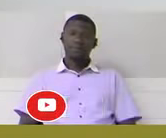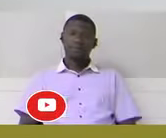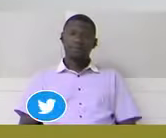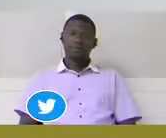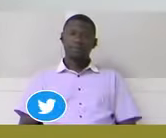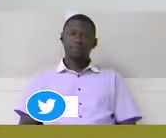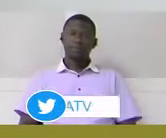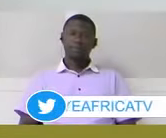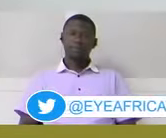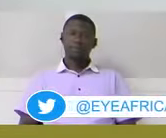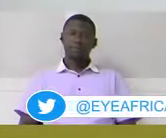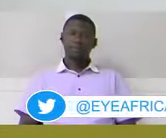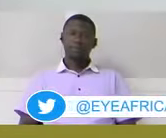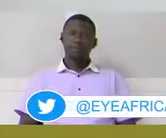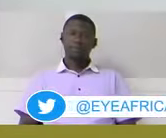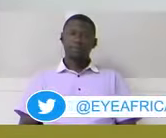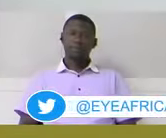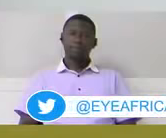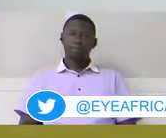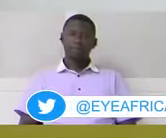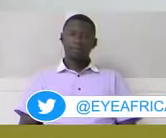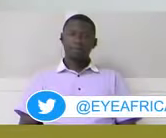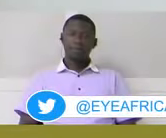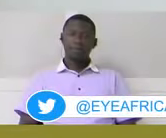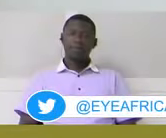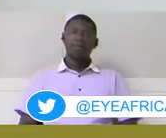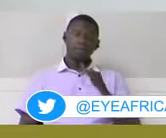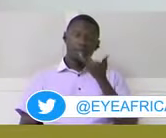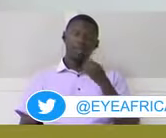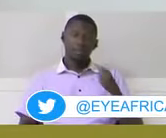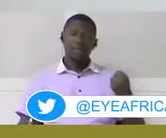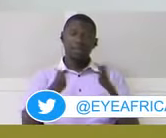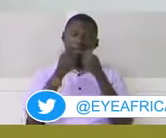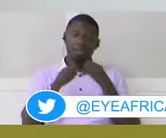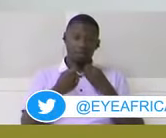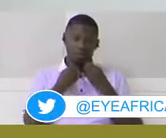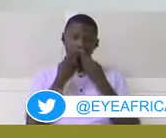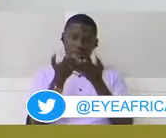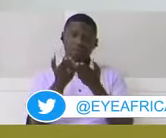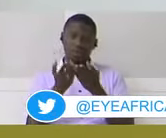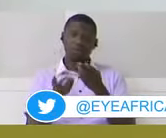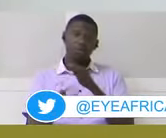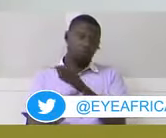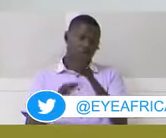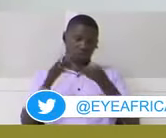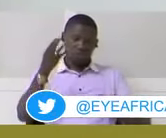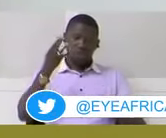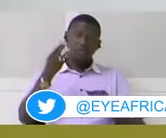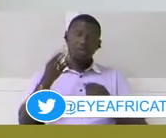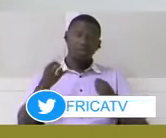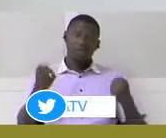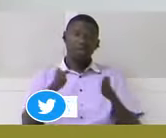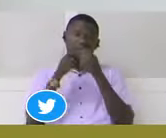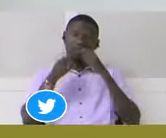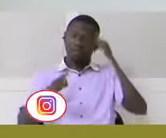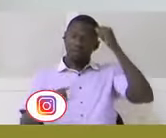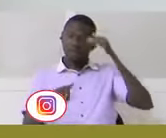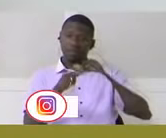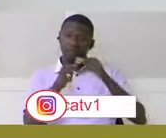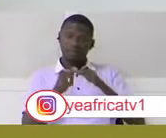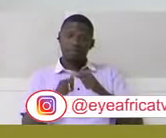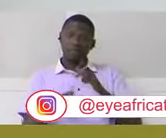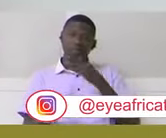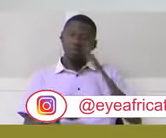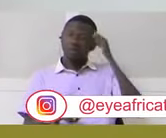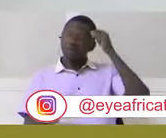The accidents that I mentioned, accident lamelo ngamenu ko jang. Those are the accidents I remembered. Wala mo accident ngal ding hakilo yemenu mo. I